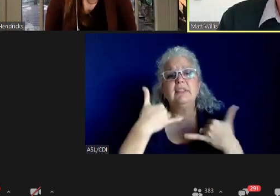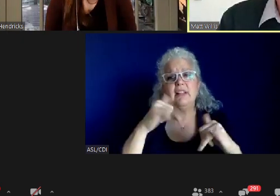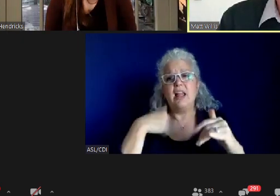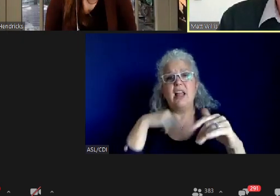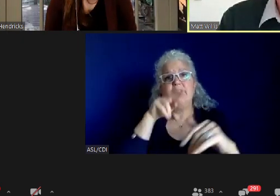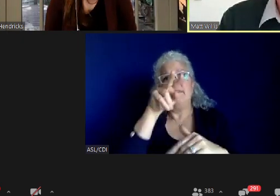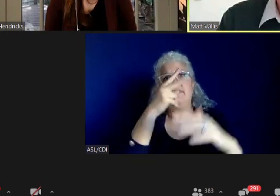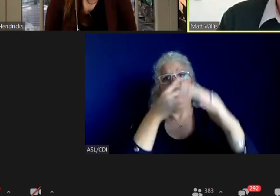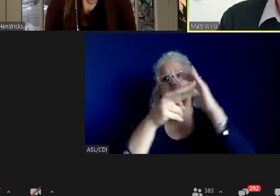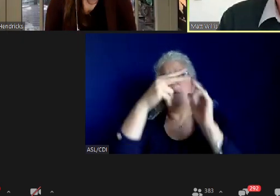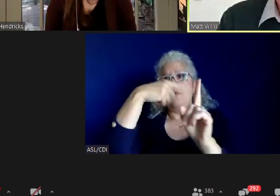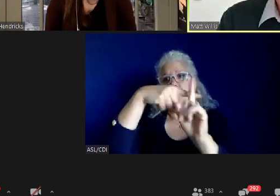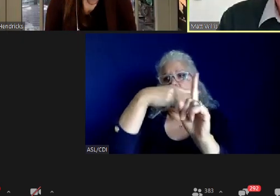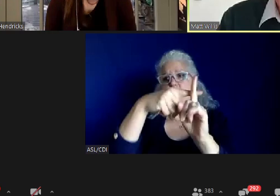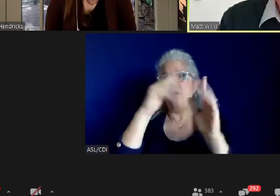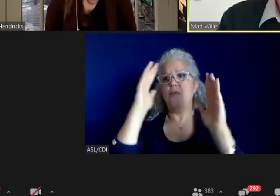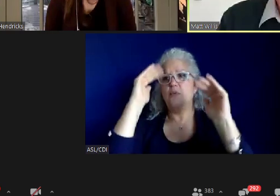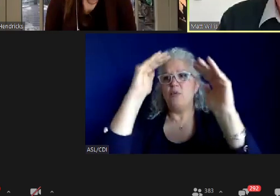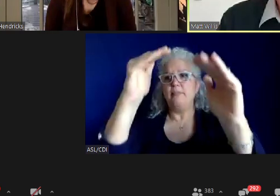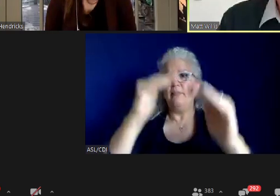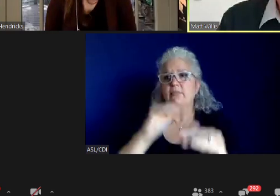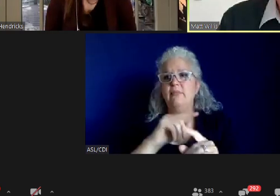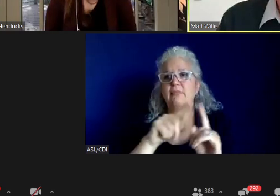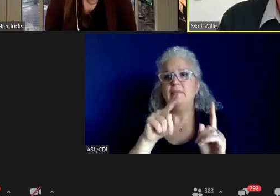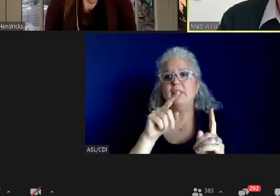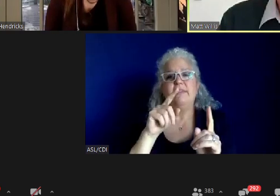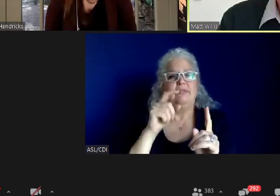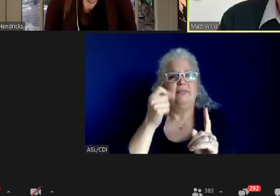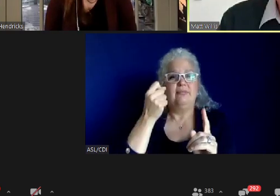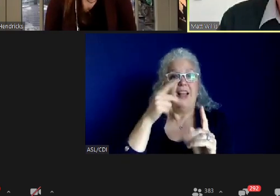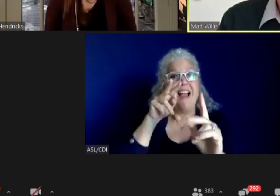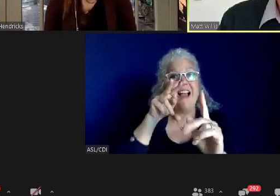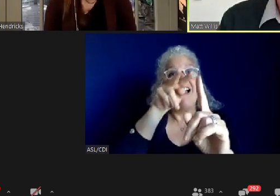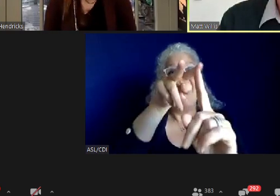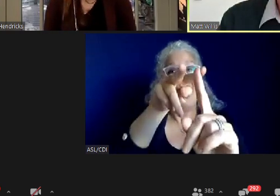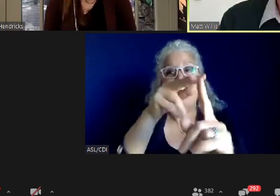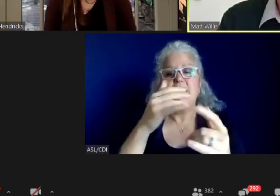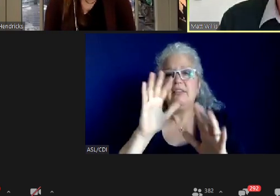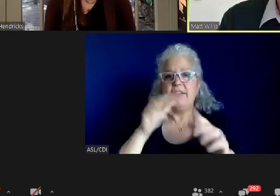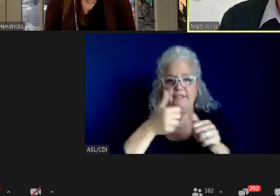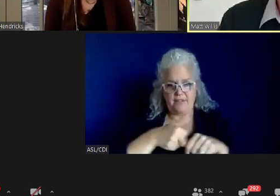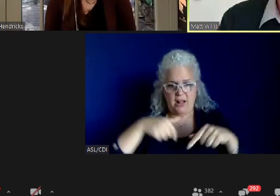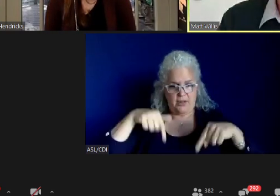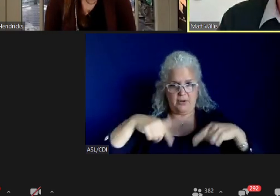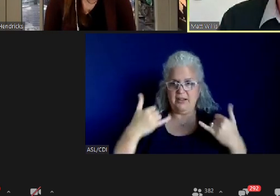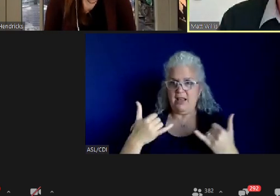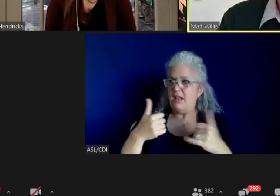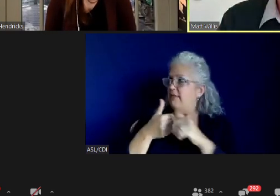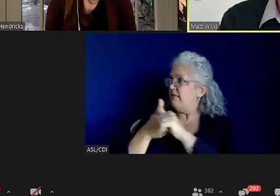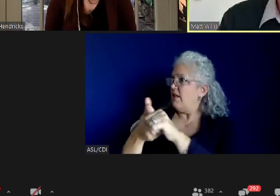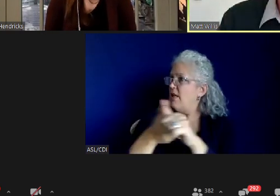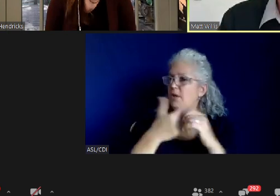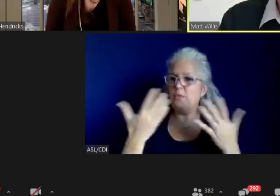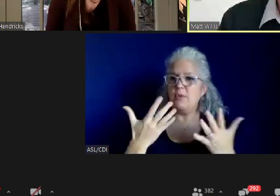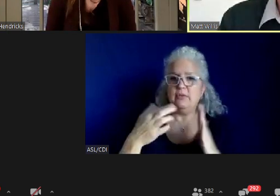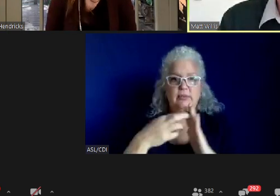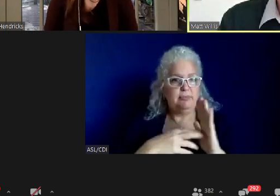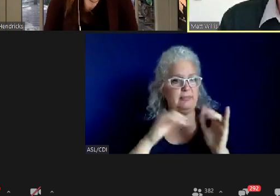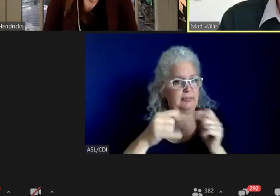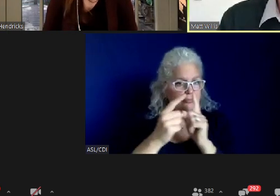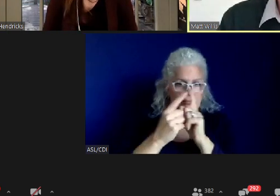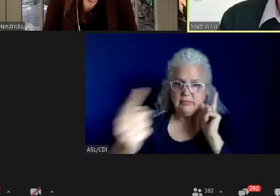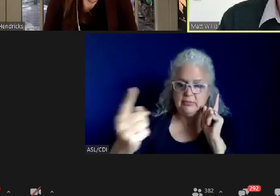all of the things we're doing for the last few months, physical distancing, avoiding indoor social gatherings. That's the single most